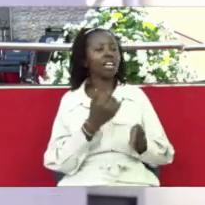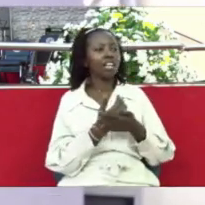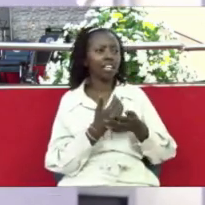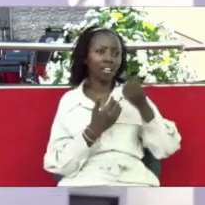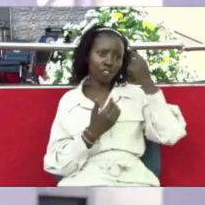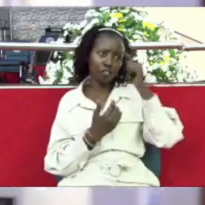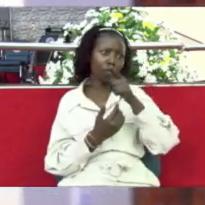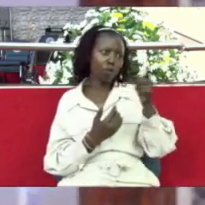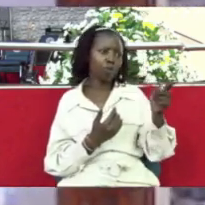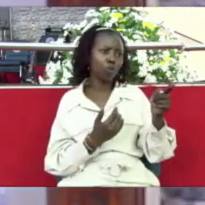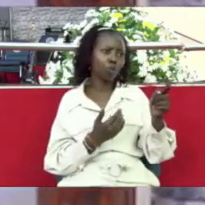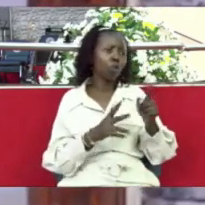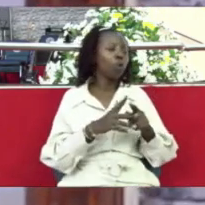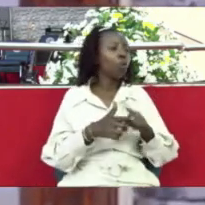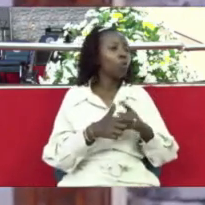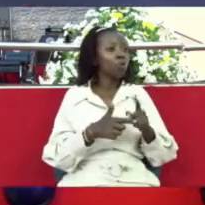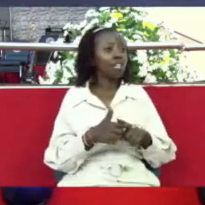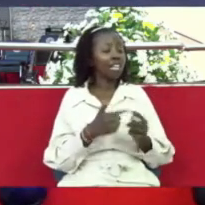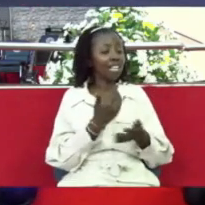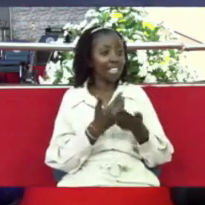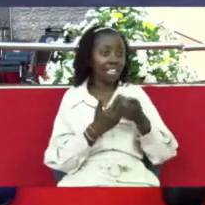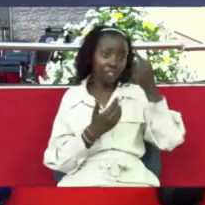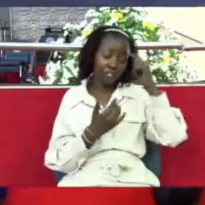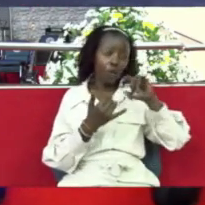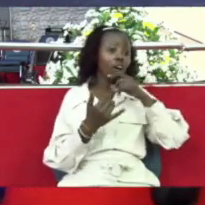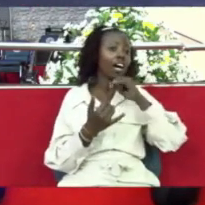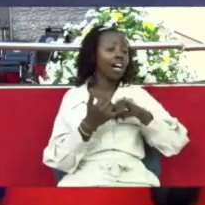then treat your spouse the way you want to be treated.